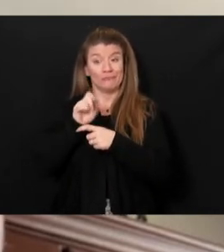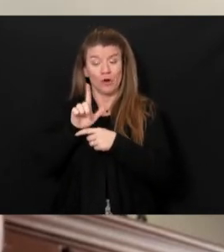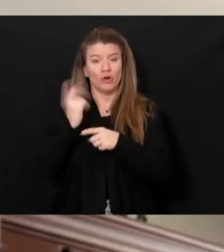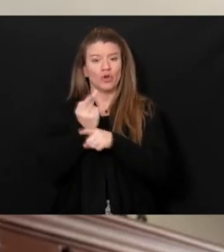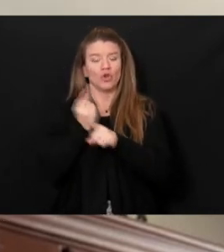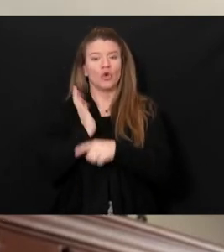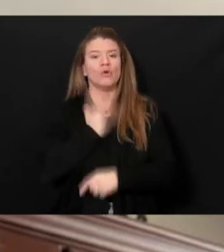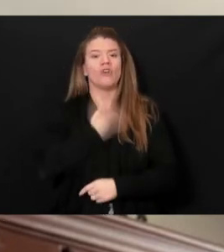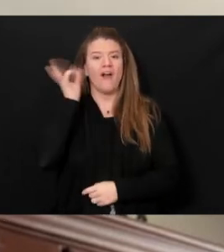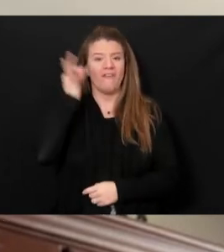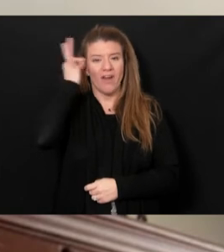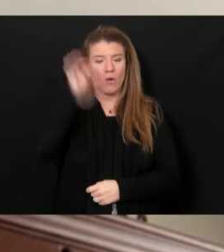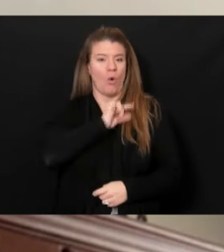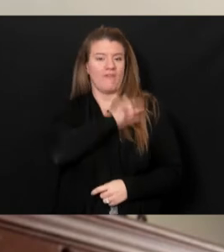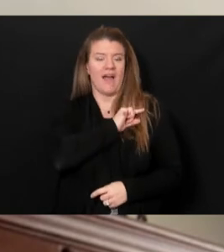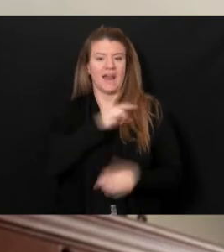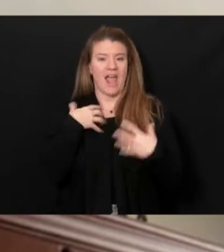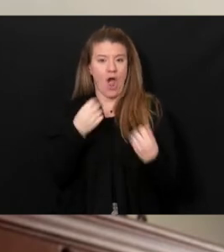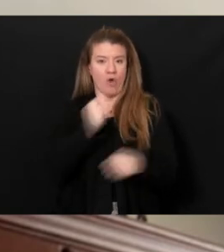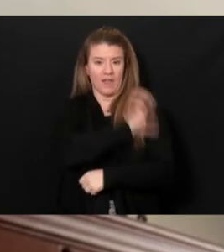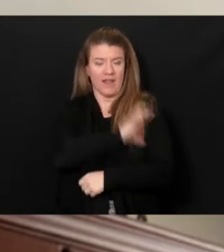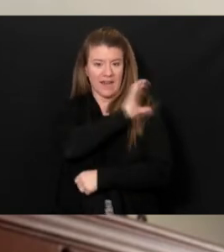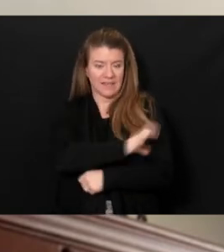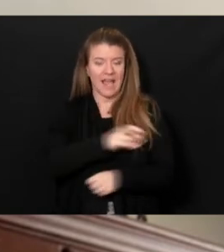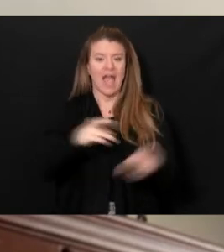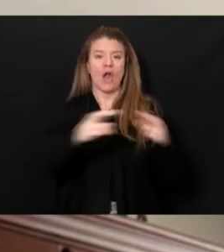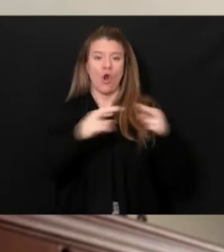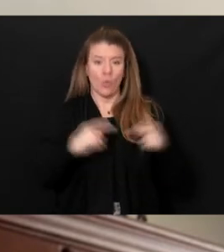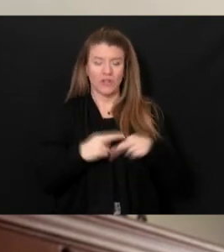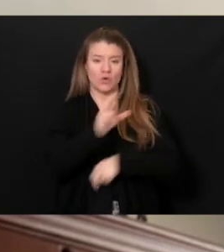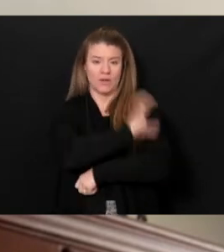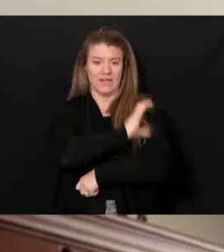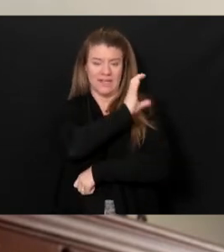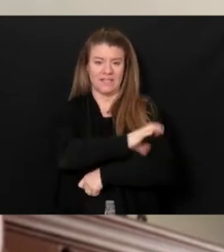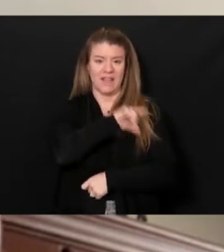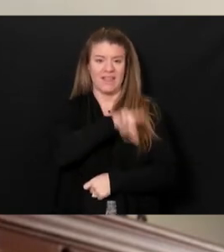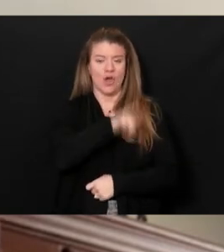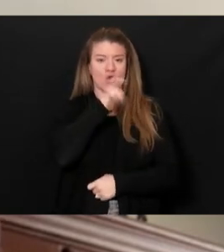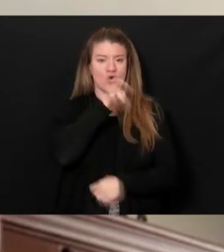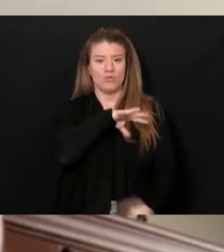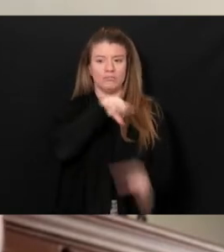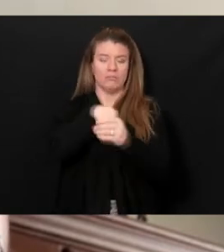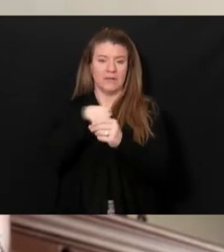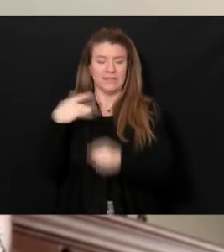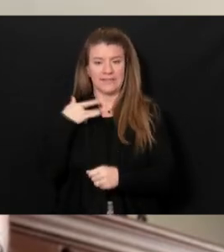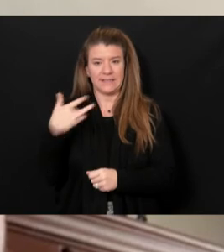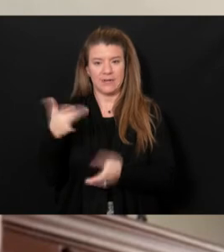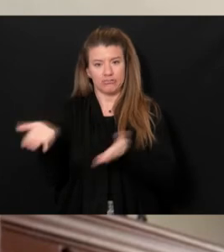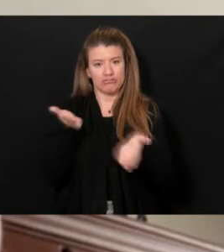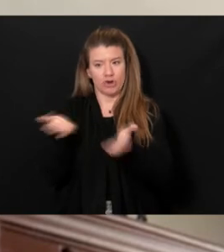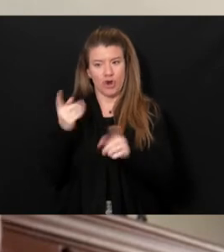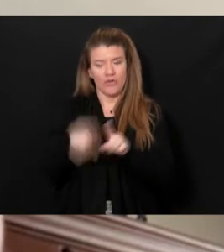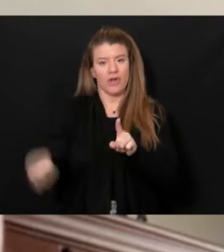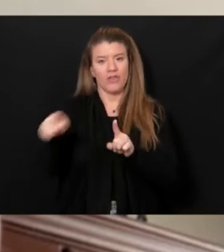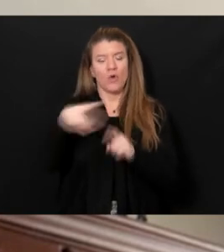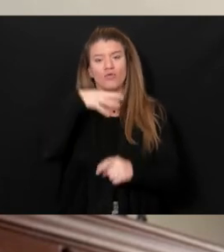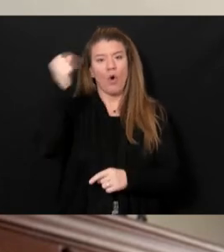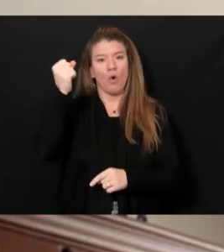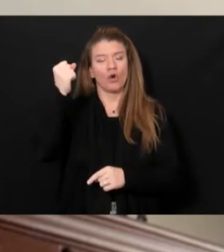federally qualified health clinics and our regional clinics, who tend to serve our most vulnerable and our